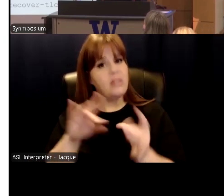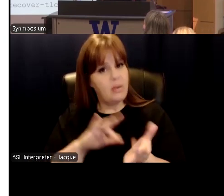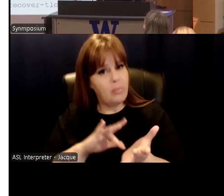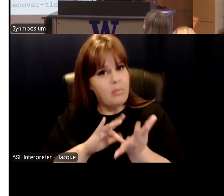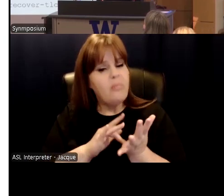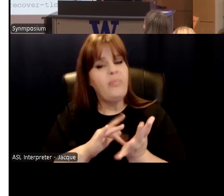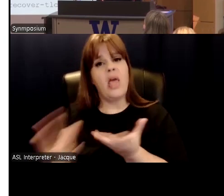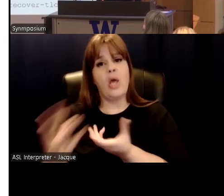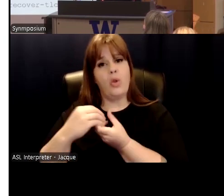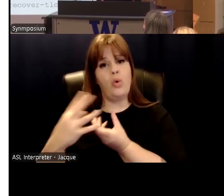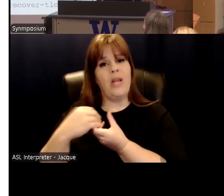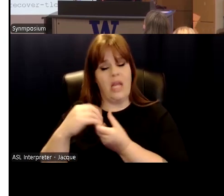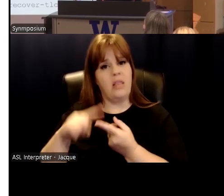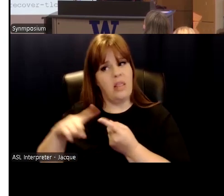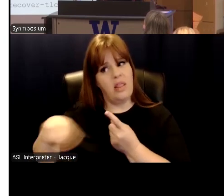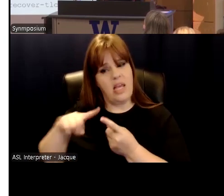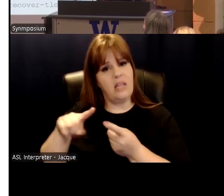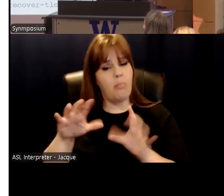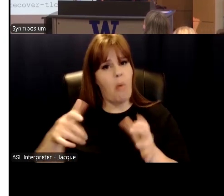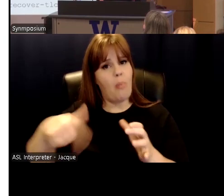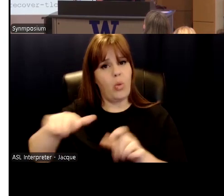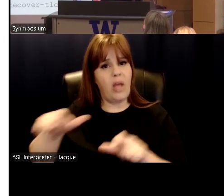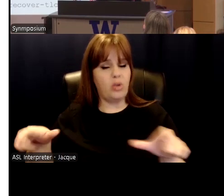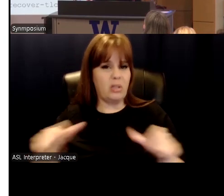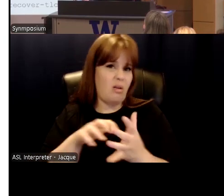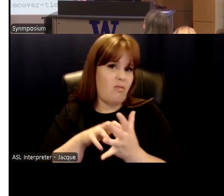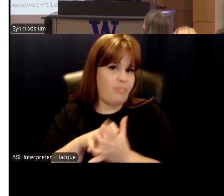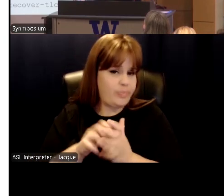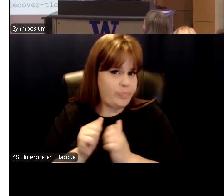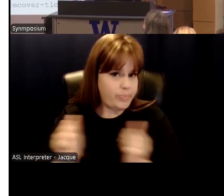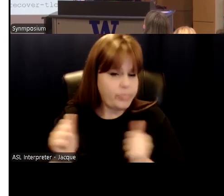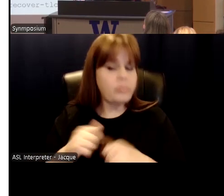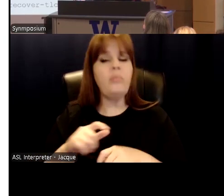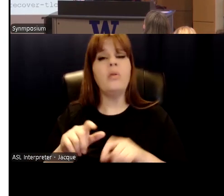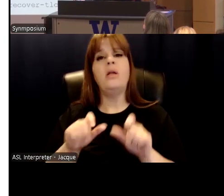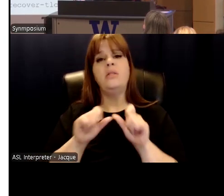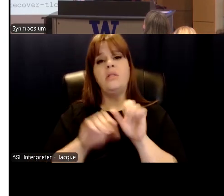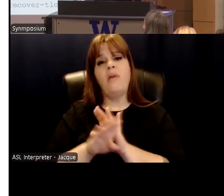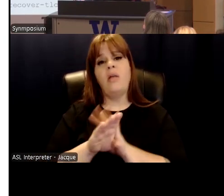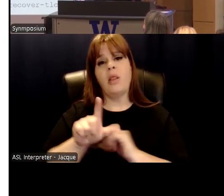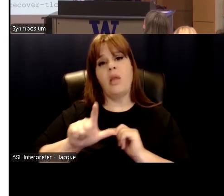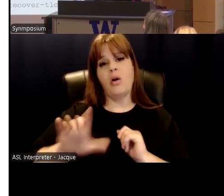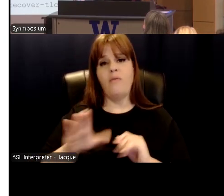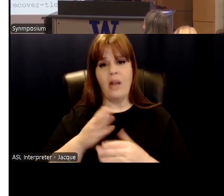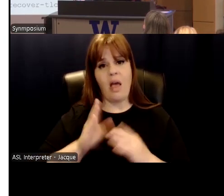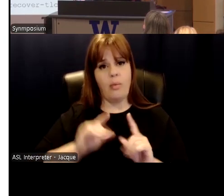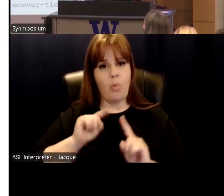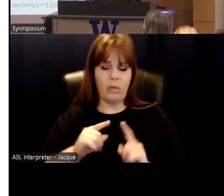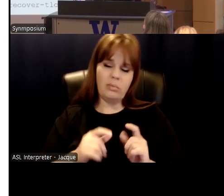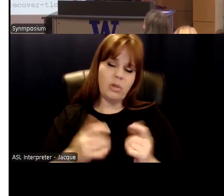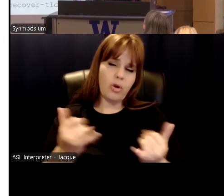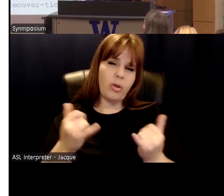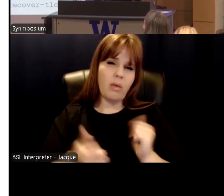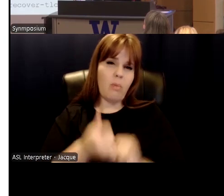vulnerable populations. Develop long COVID endpoints. This is really important because currently most clinical trials